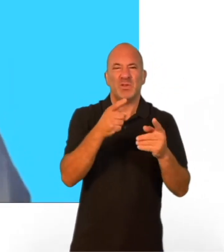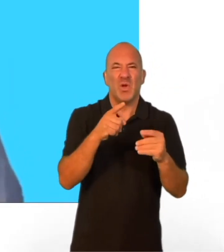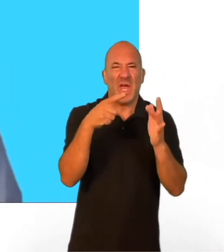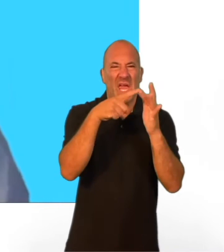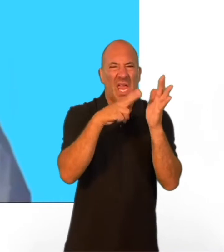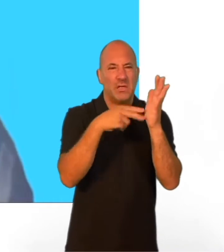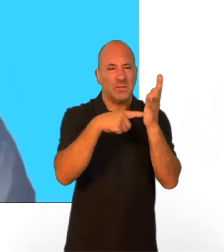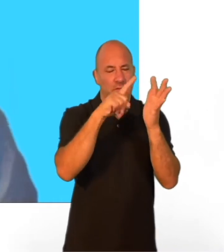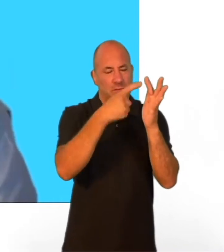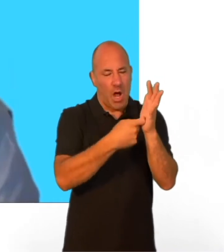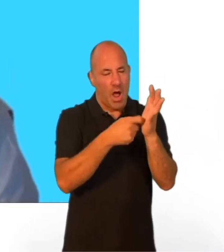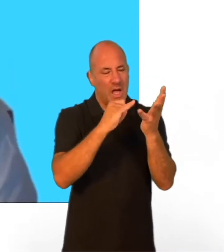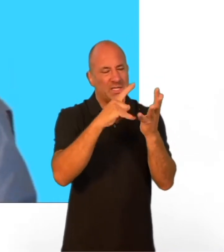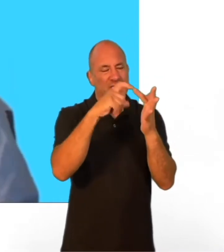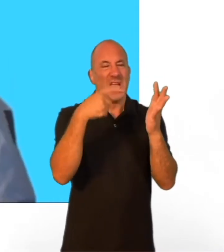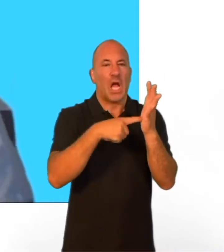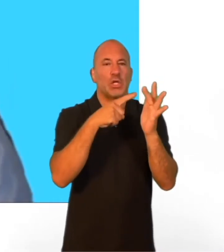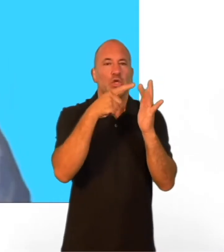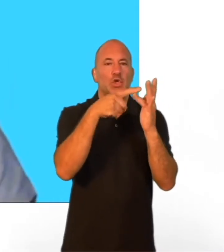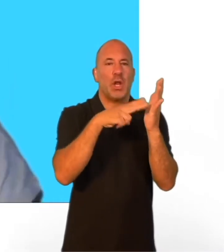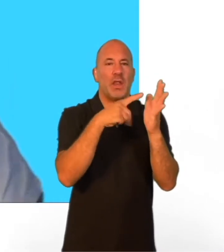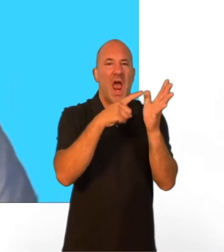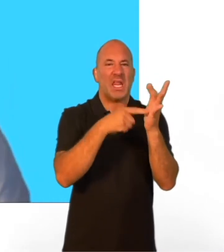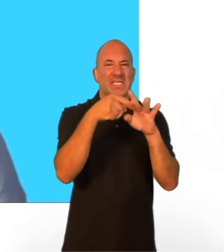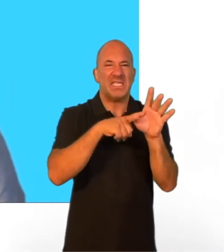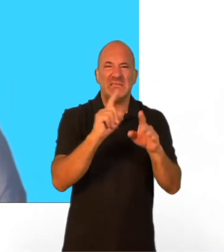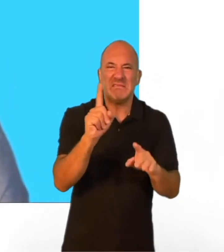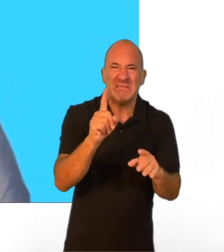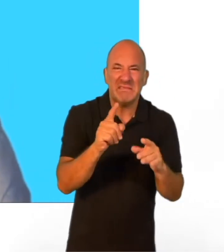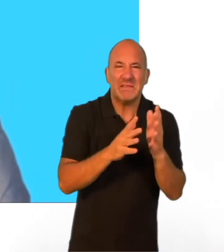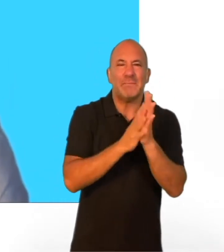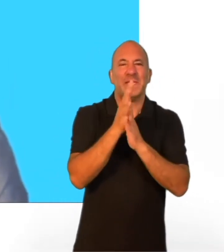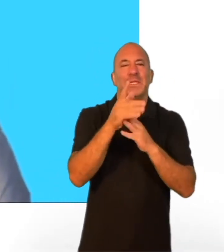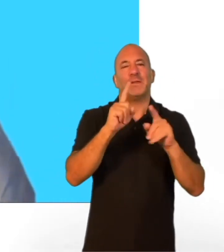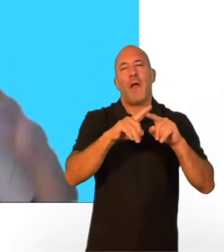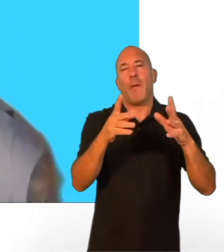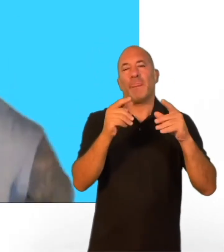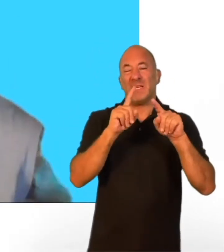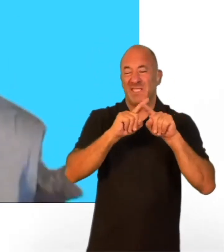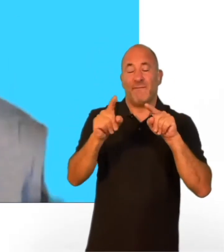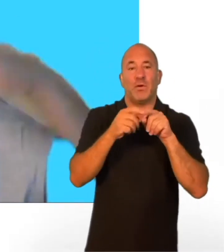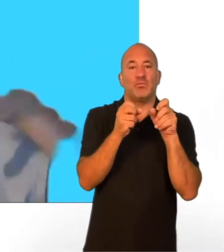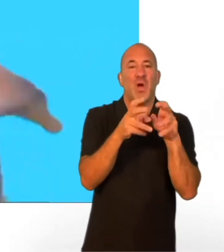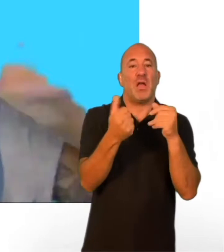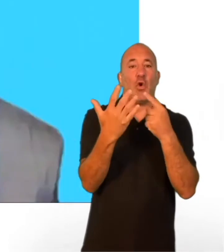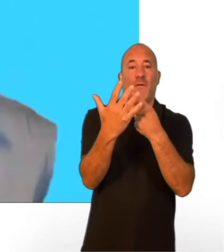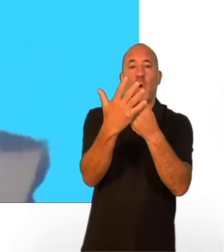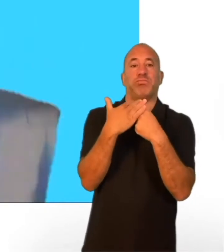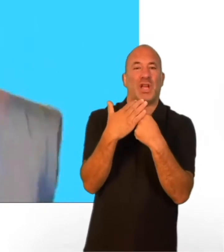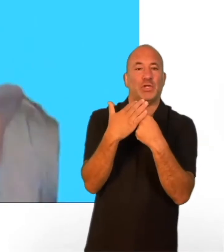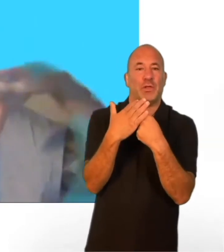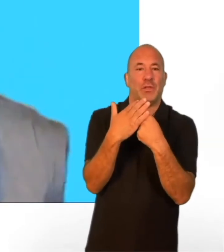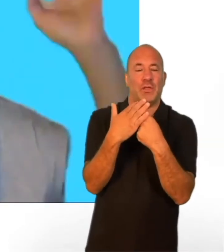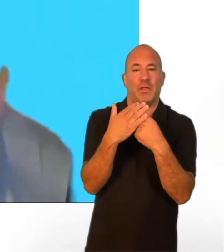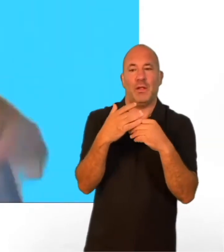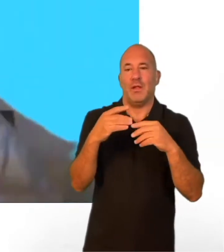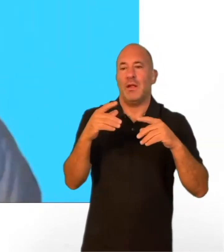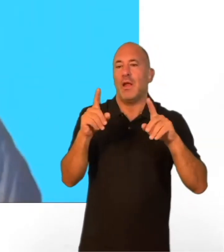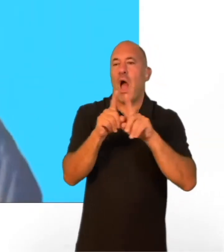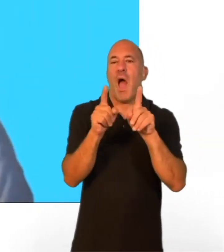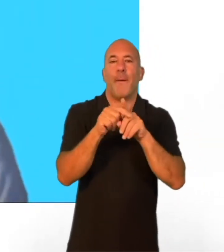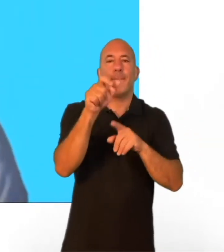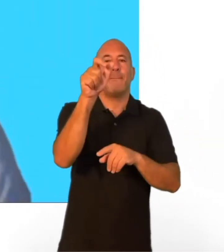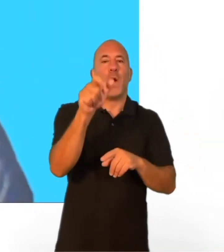who doesn't know about intersectionality, this is the different, you could say, strands of oppression